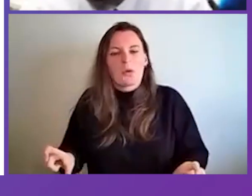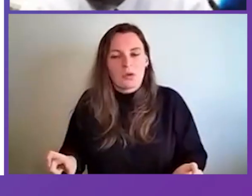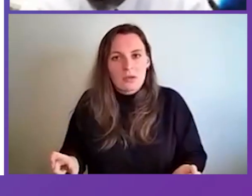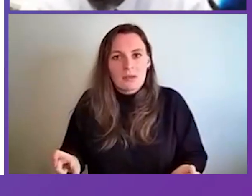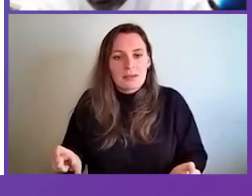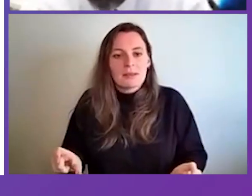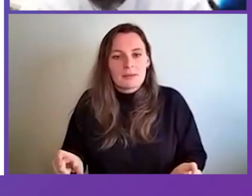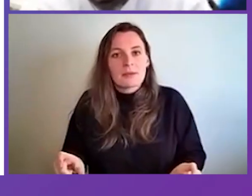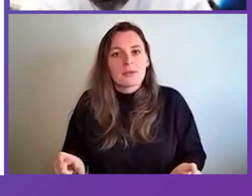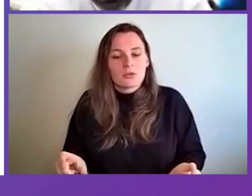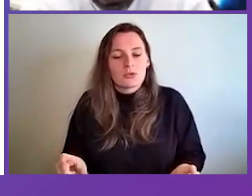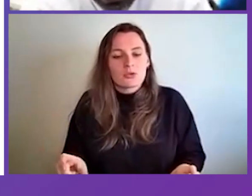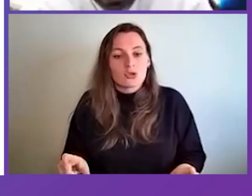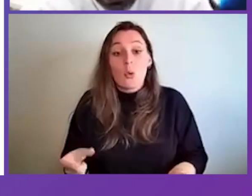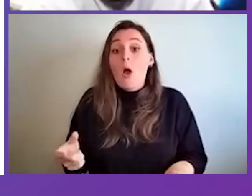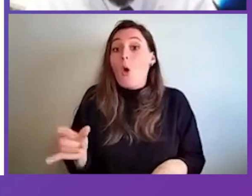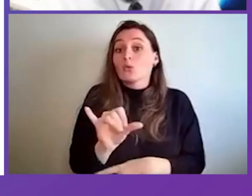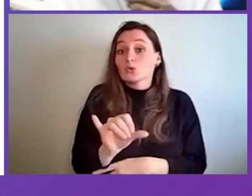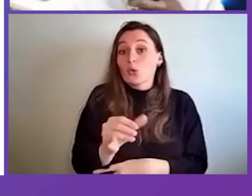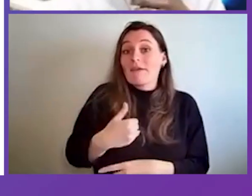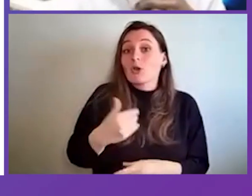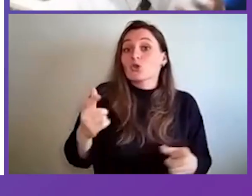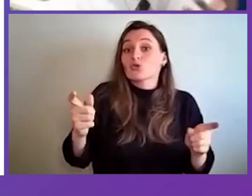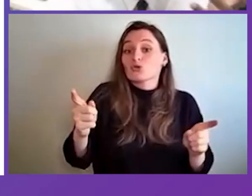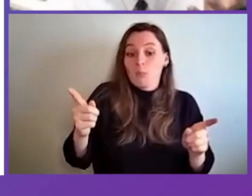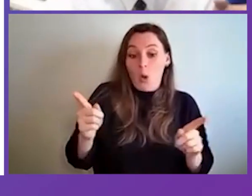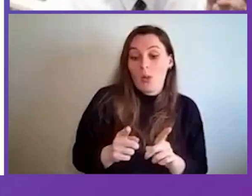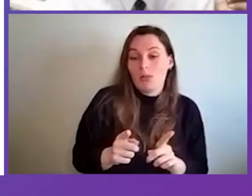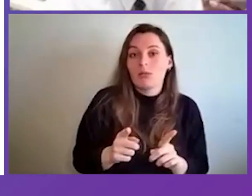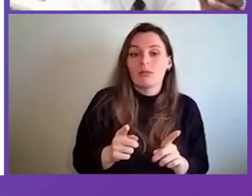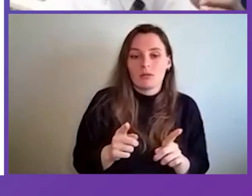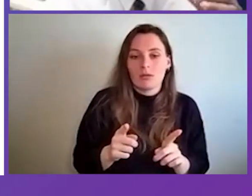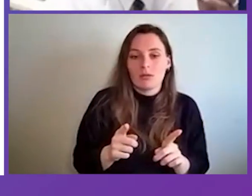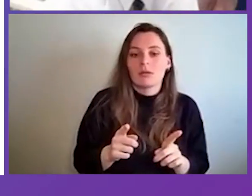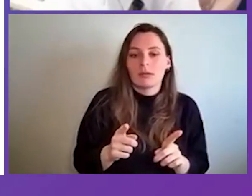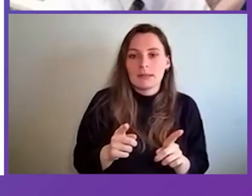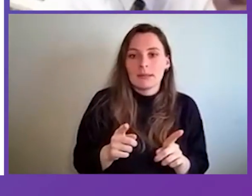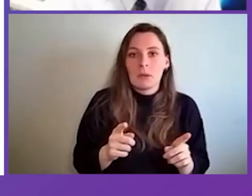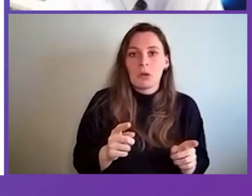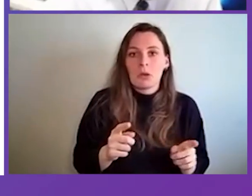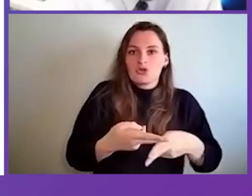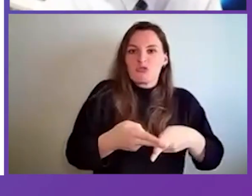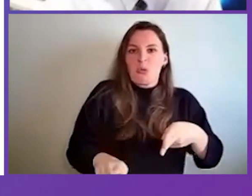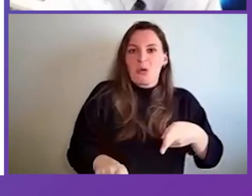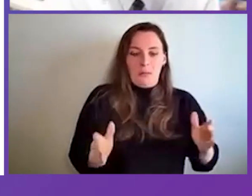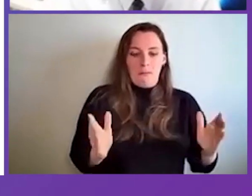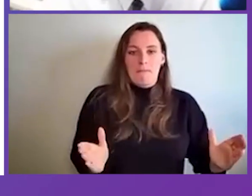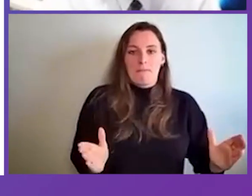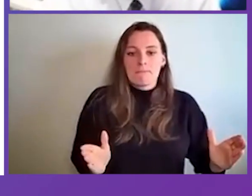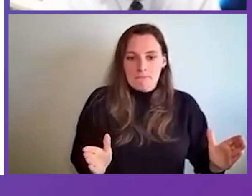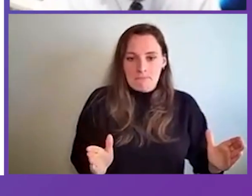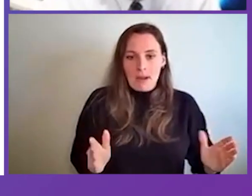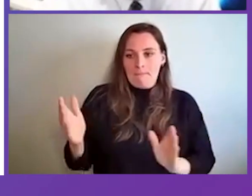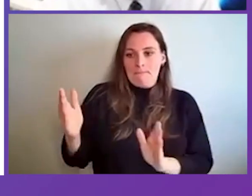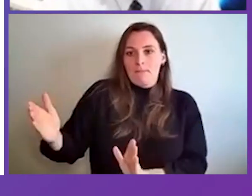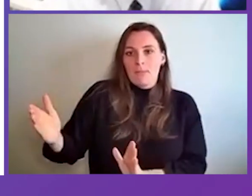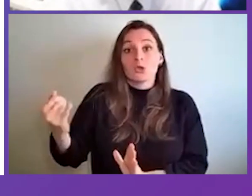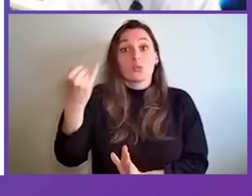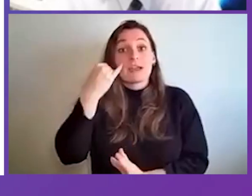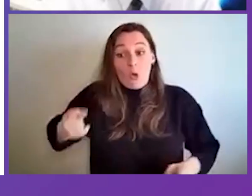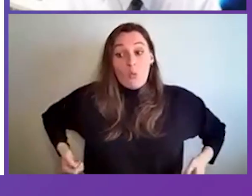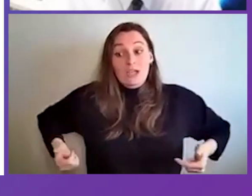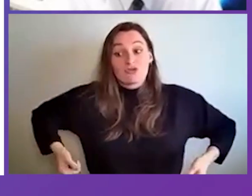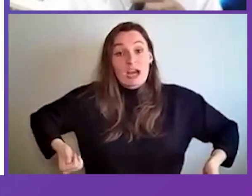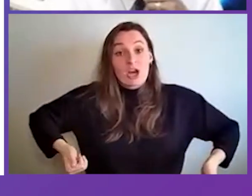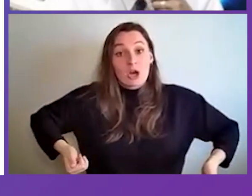smaller strap lengths that are designed to be used with wheelchairs that don't have the built-in tie downs,